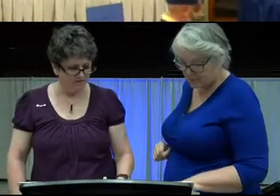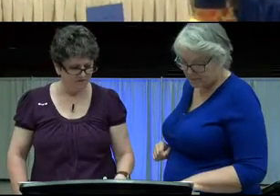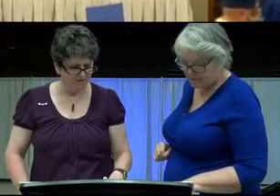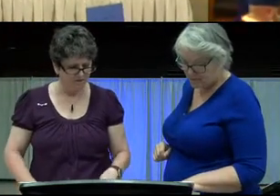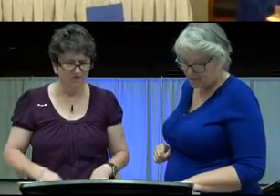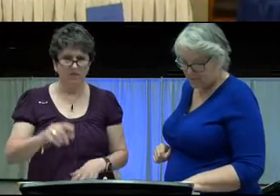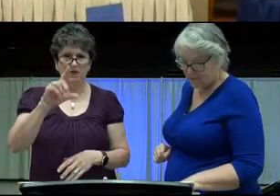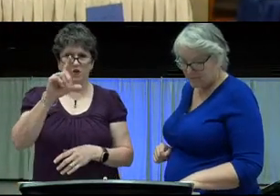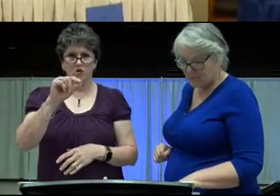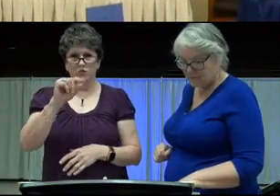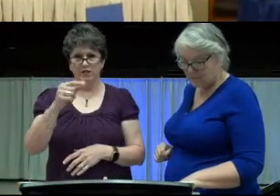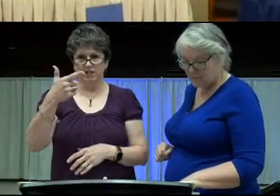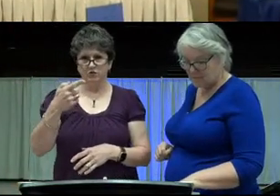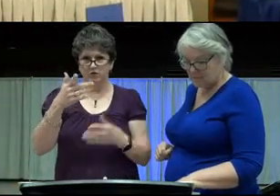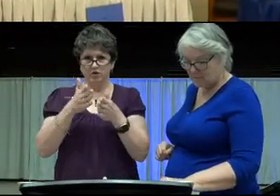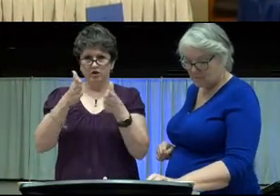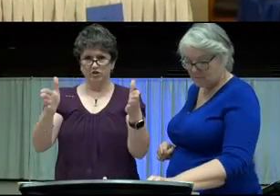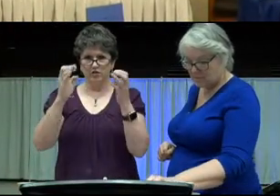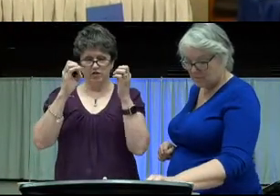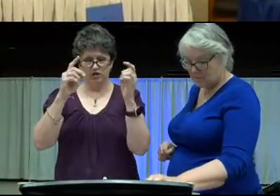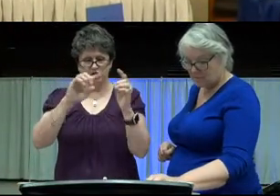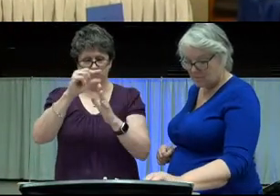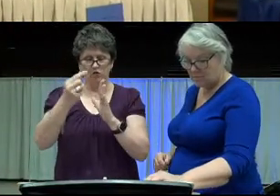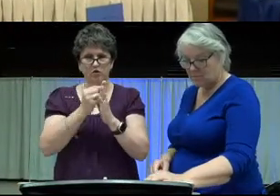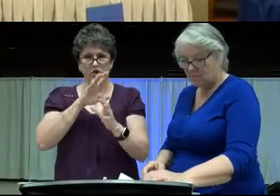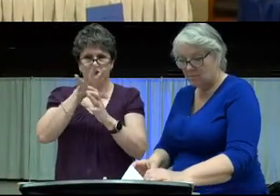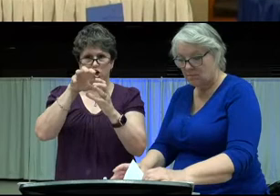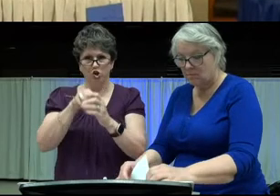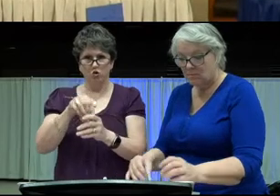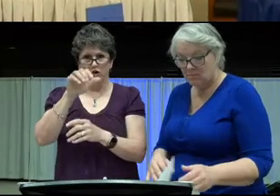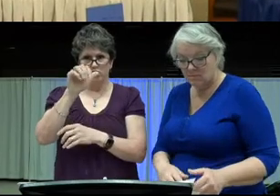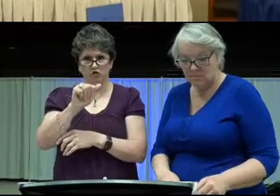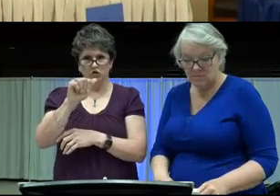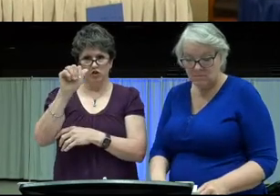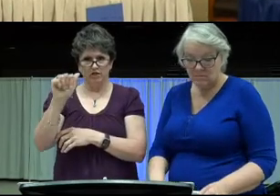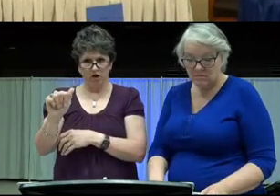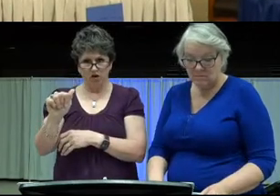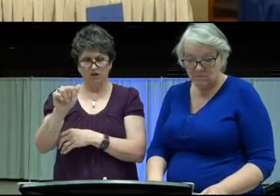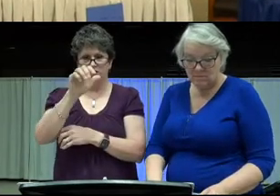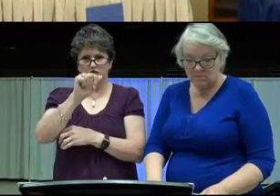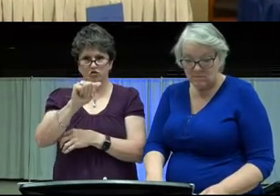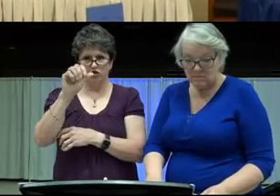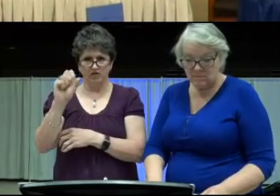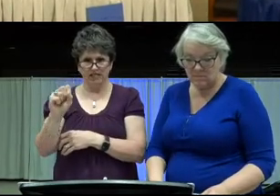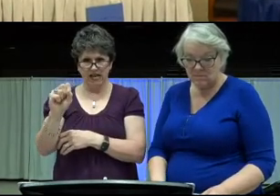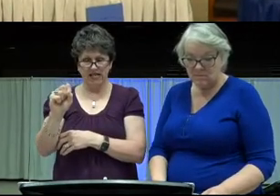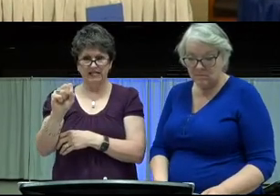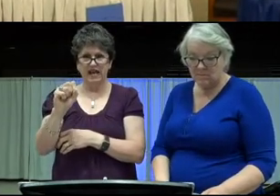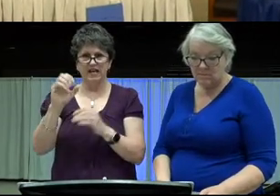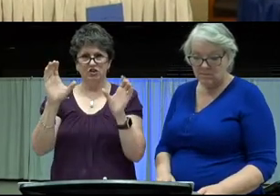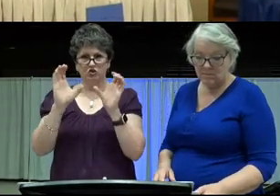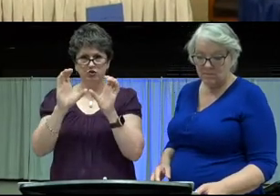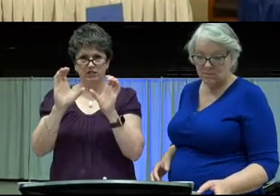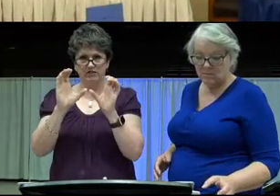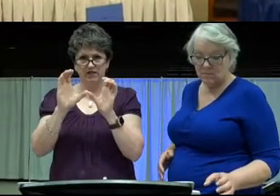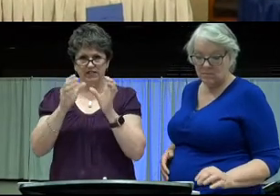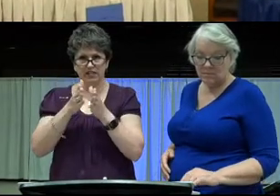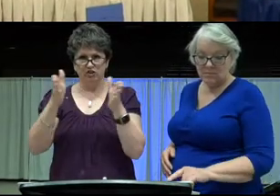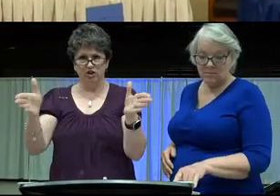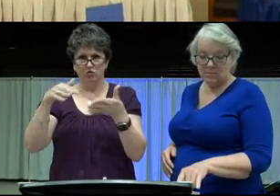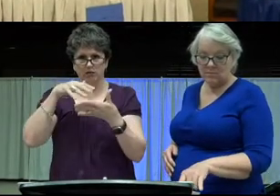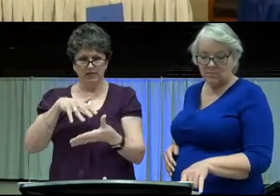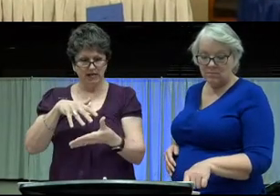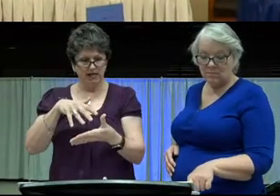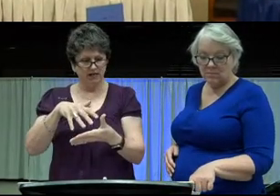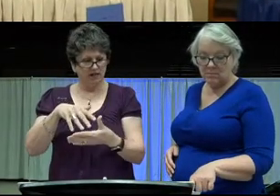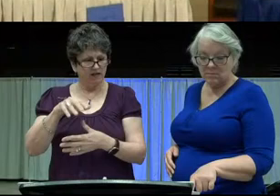The 2021 General Education graduates include the Associate of Arts, Associate of Science, and Certificates in General